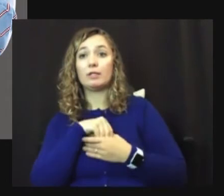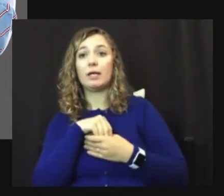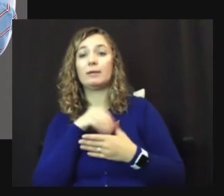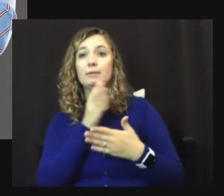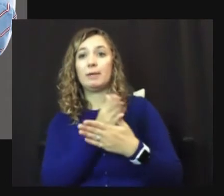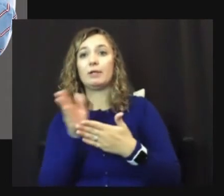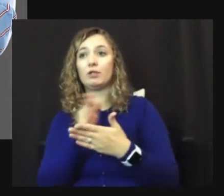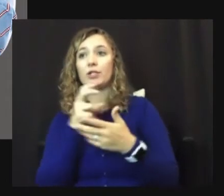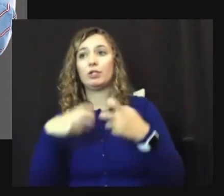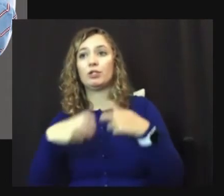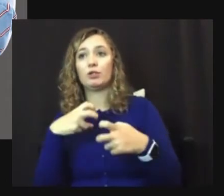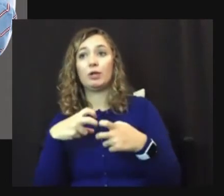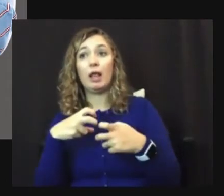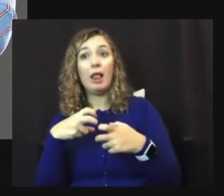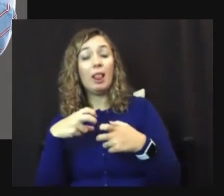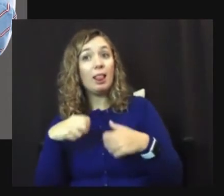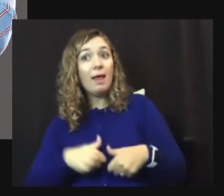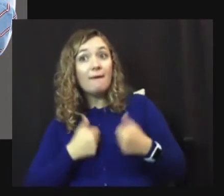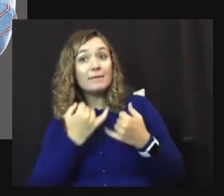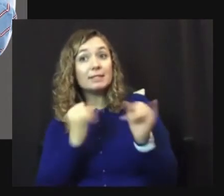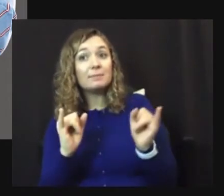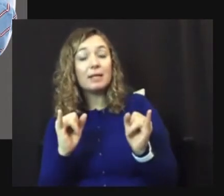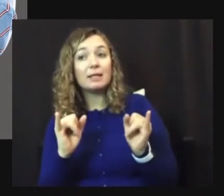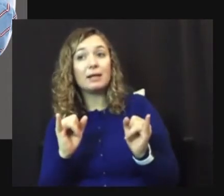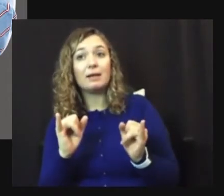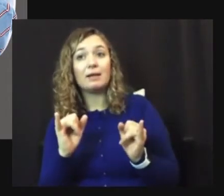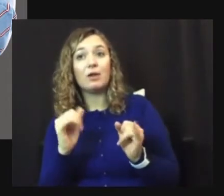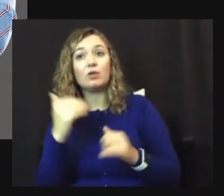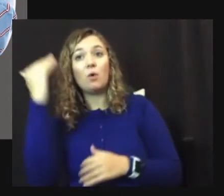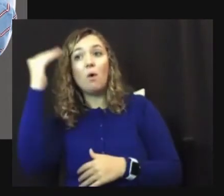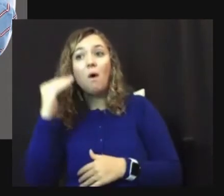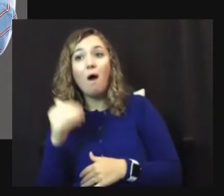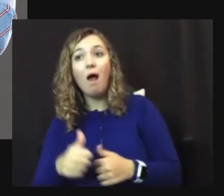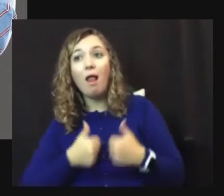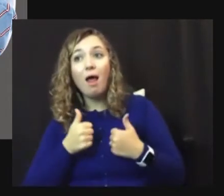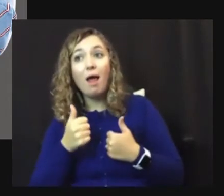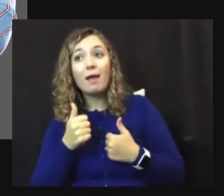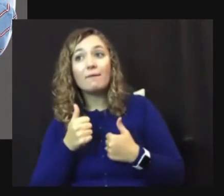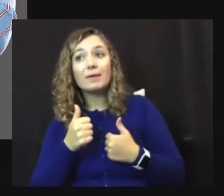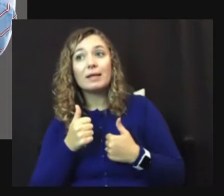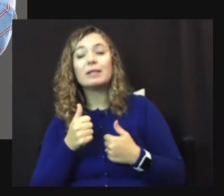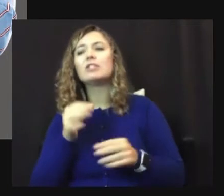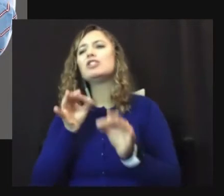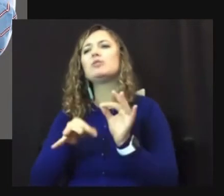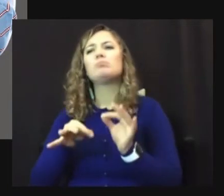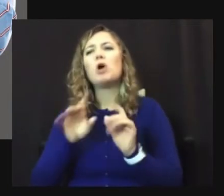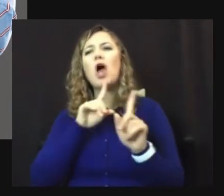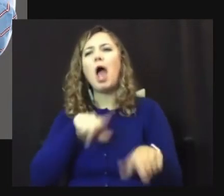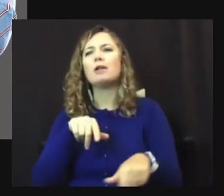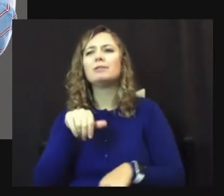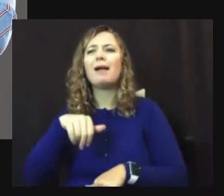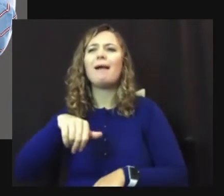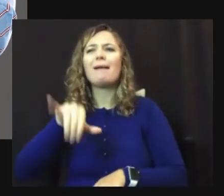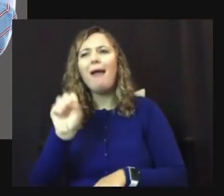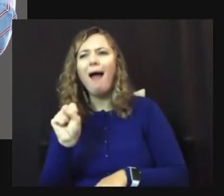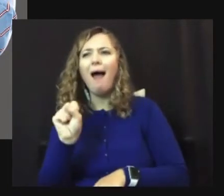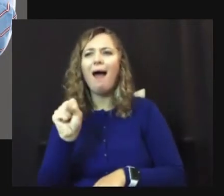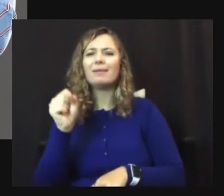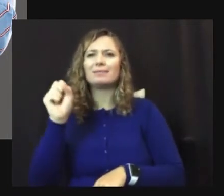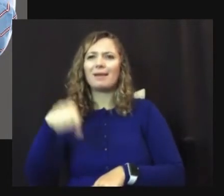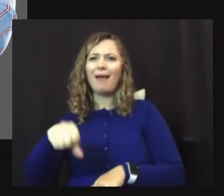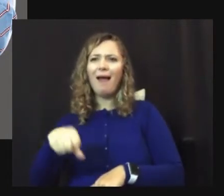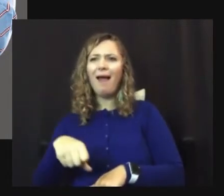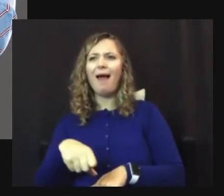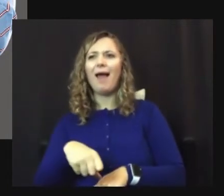question is yes. A person with autism spectrum disorder can live independently as an adult. However, not all individuals